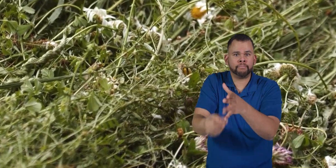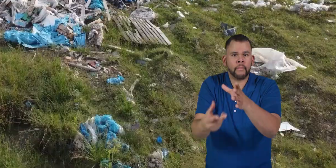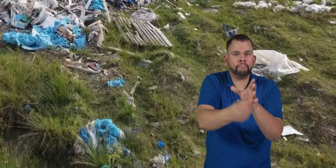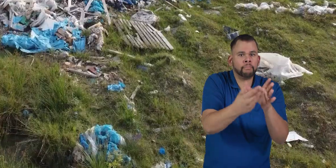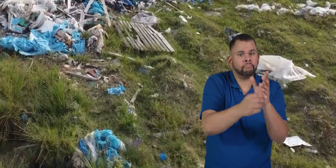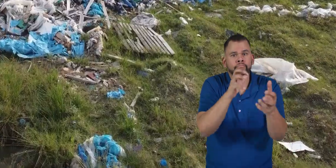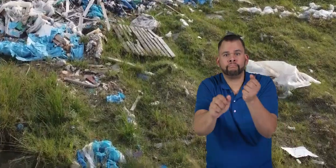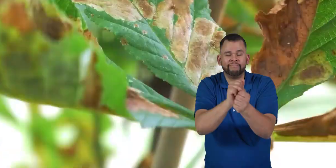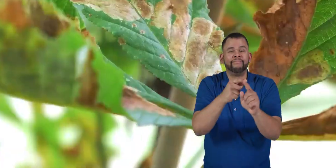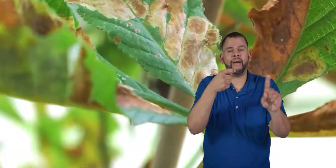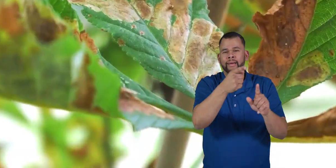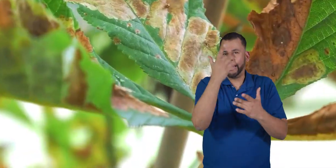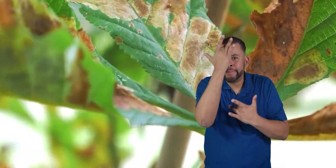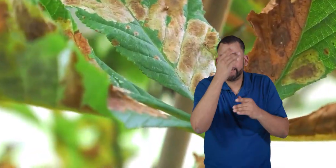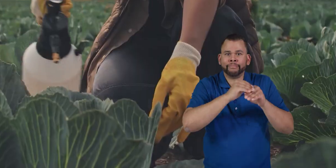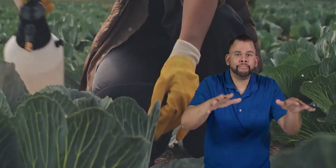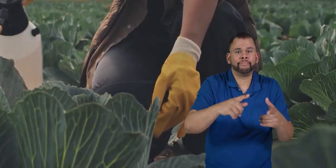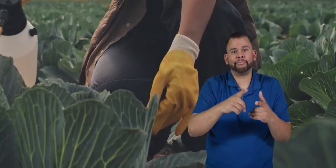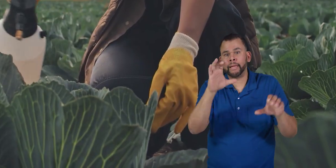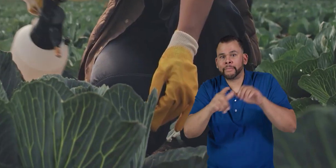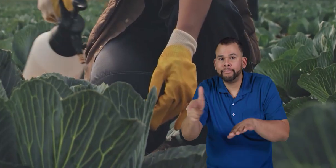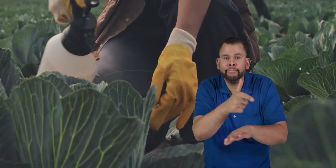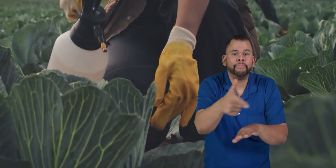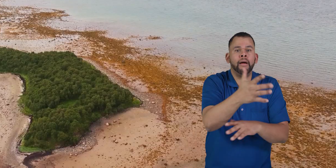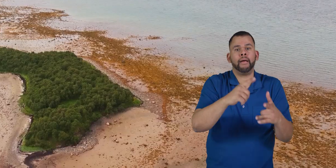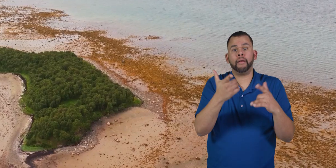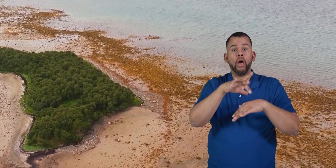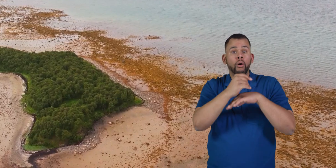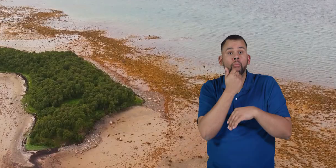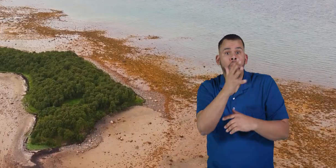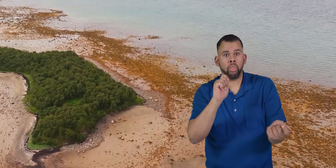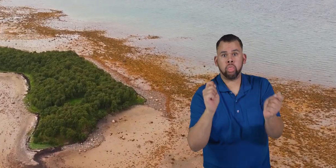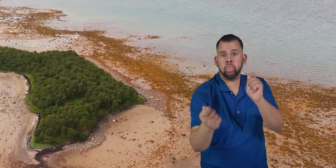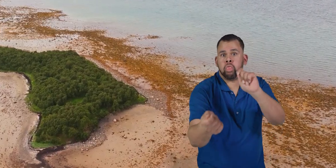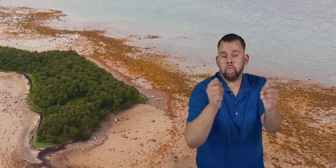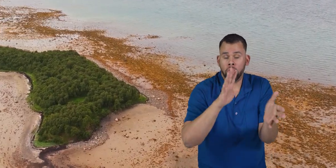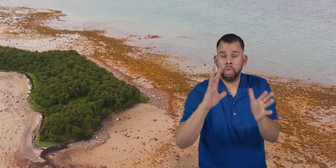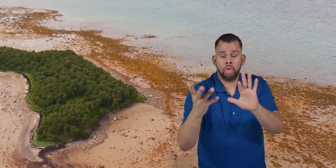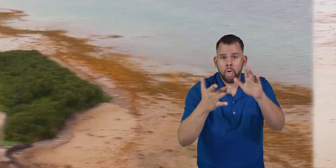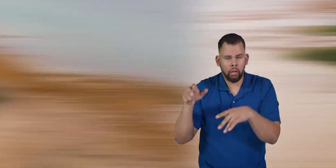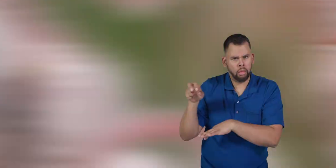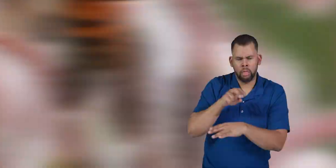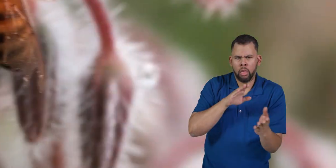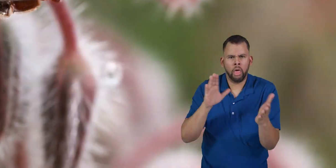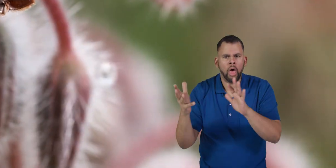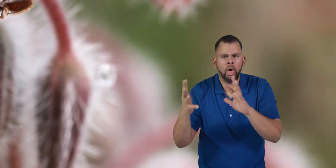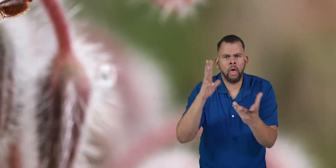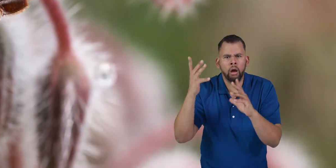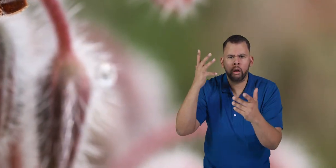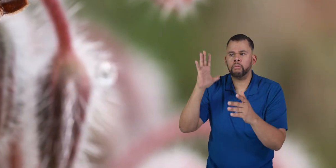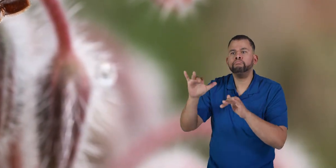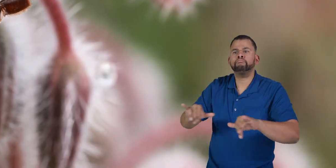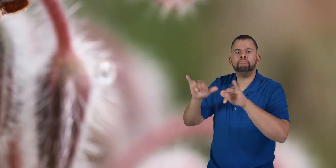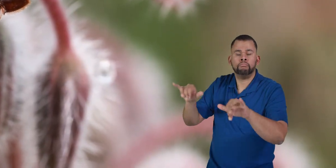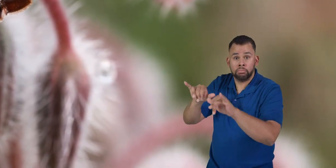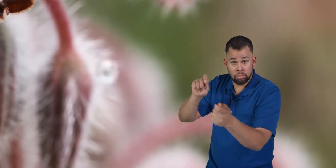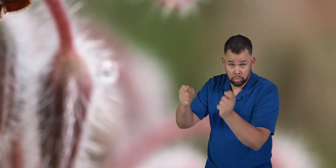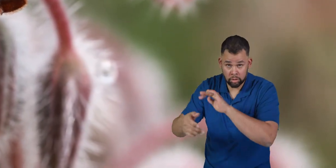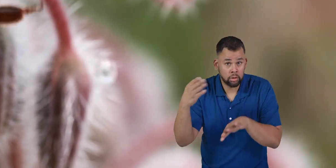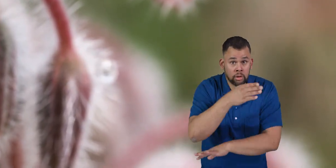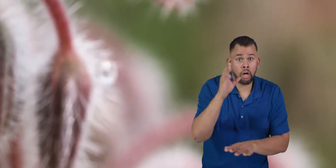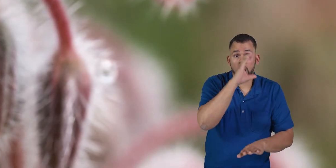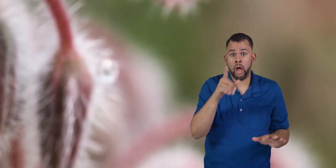habitats to pollution disease chemical pesticides and changes in climate patterns the loss of these vital